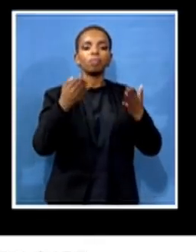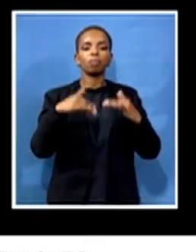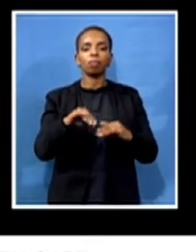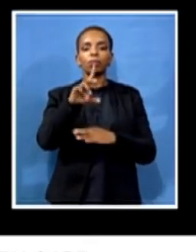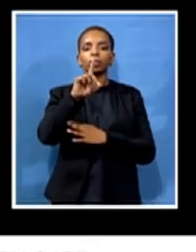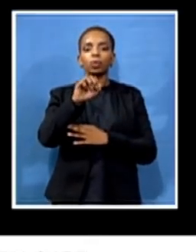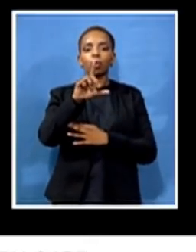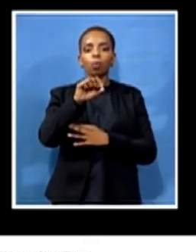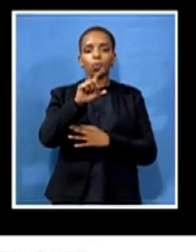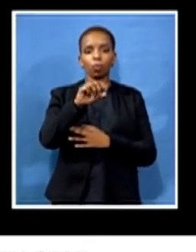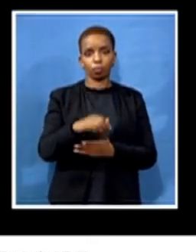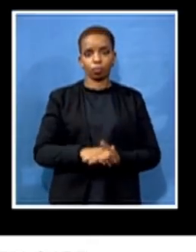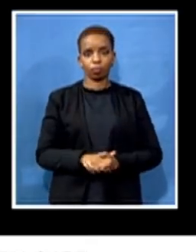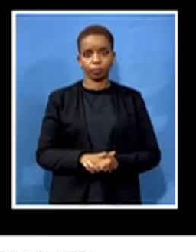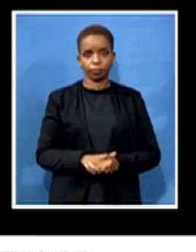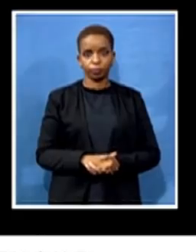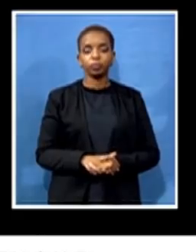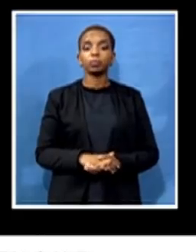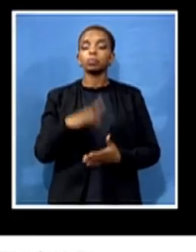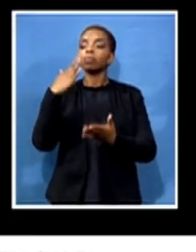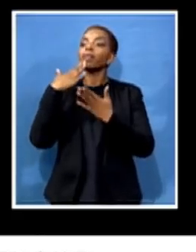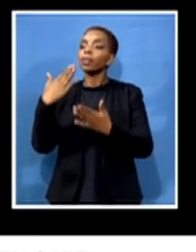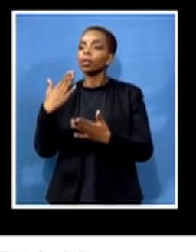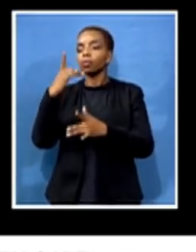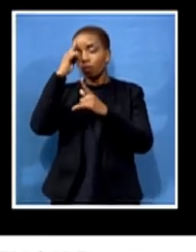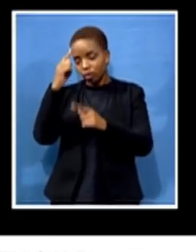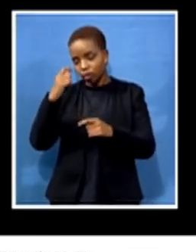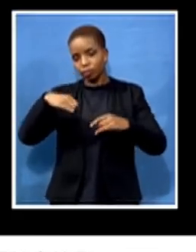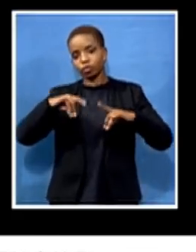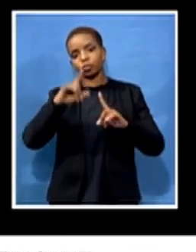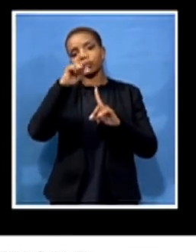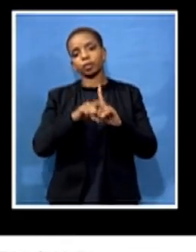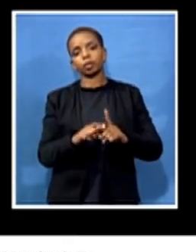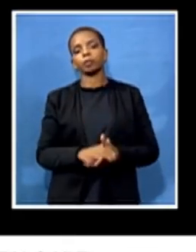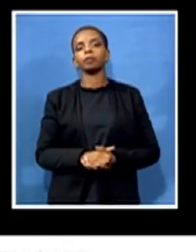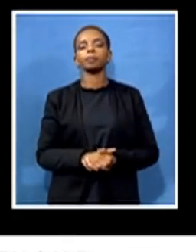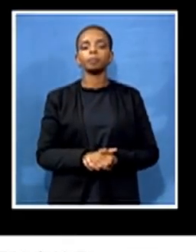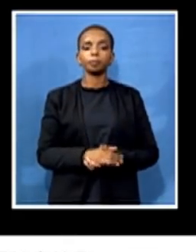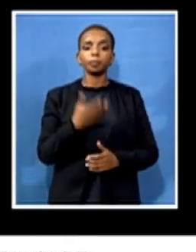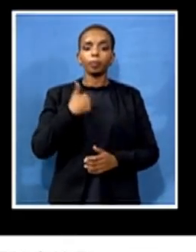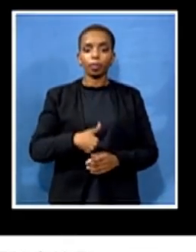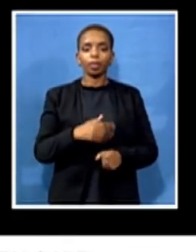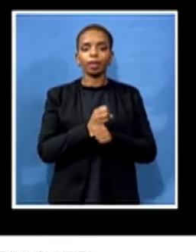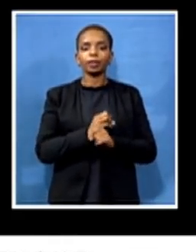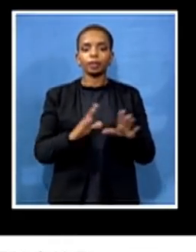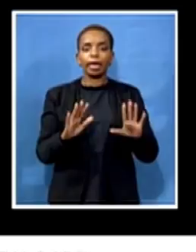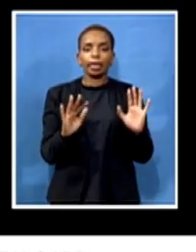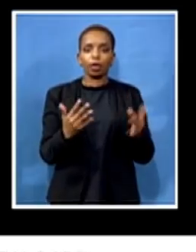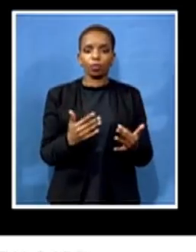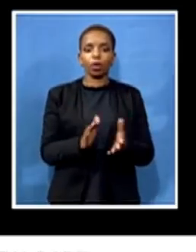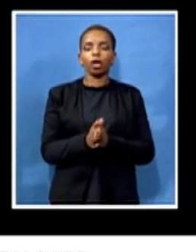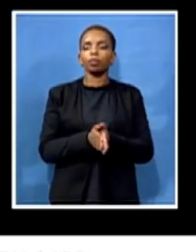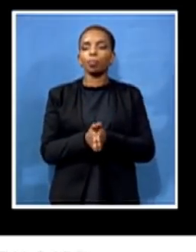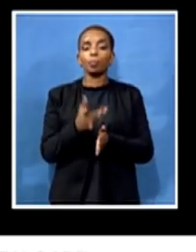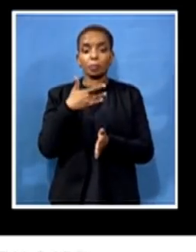Chairperson. Let me start by appreciating the presentations by